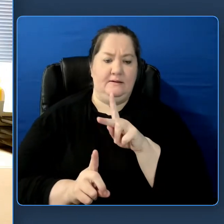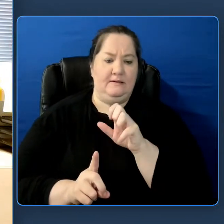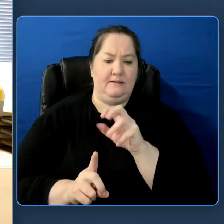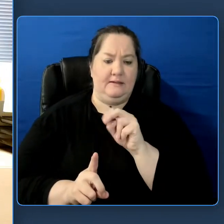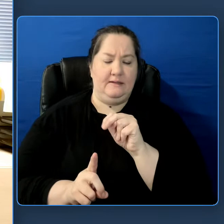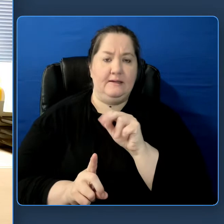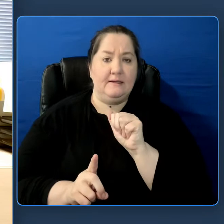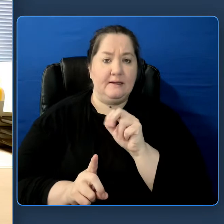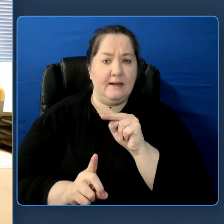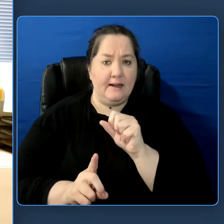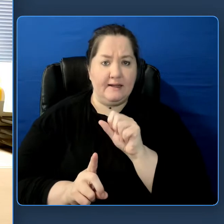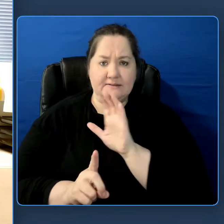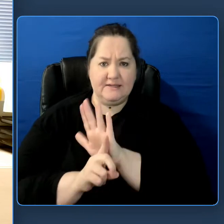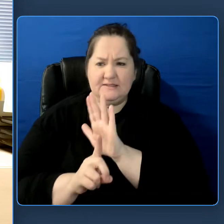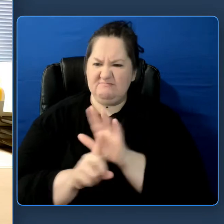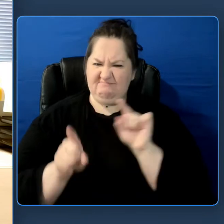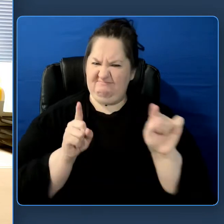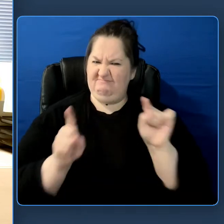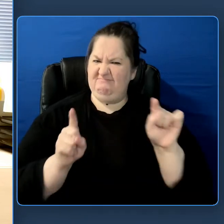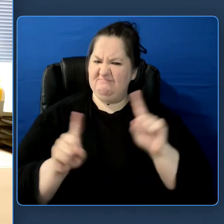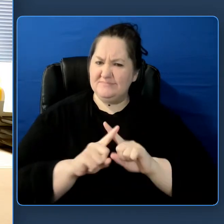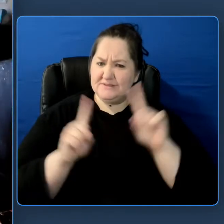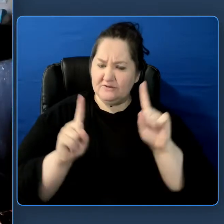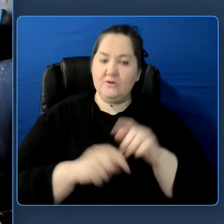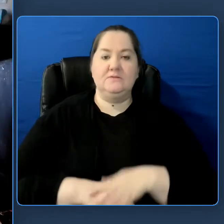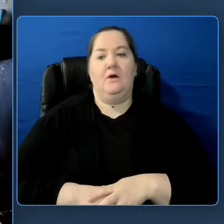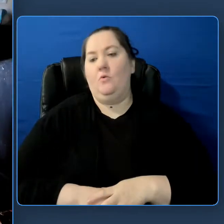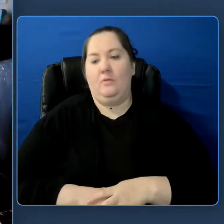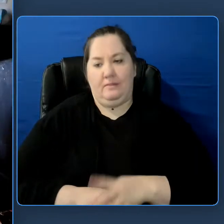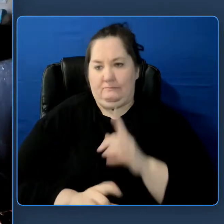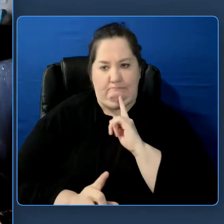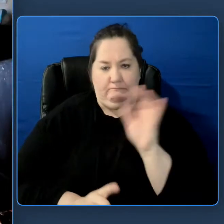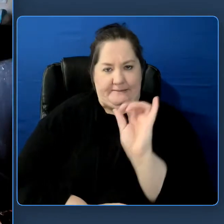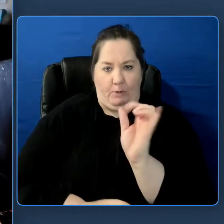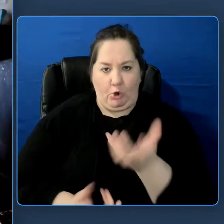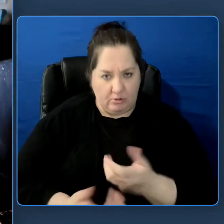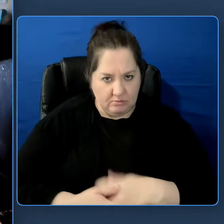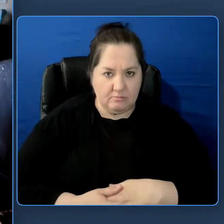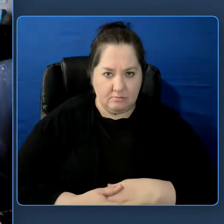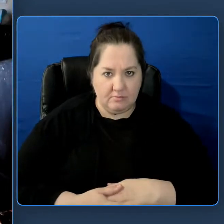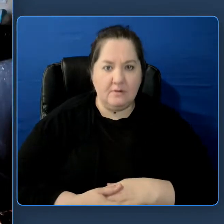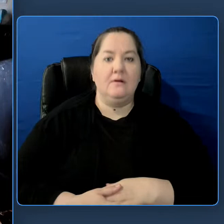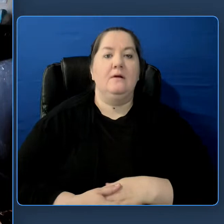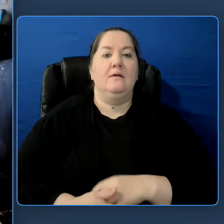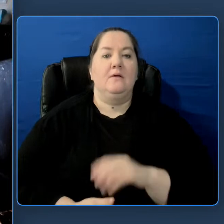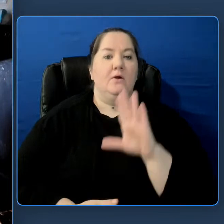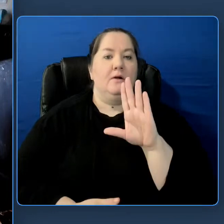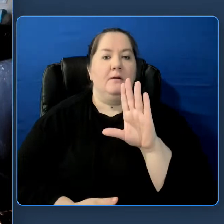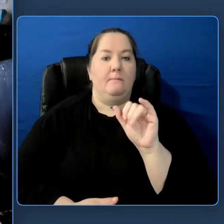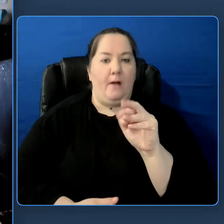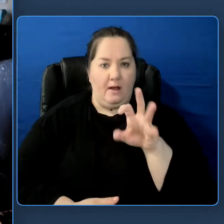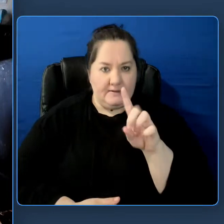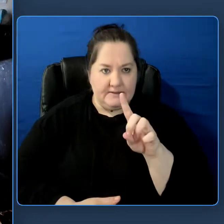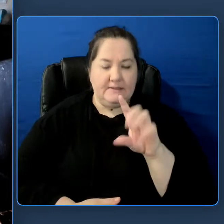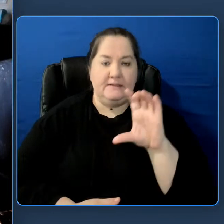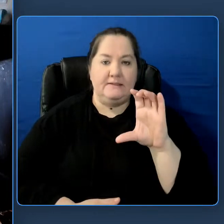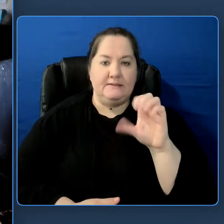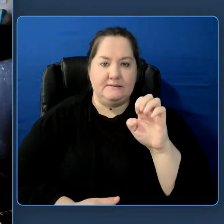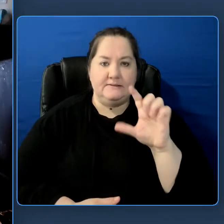quick 30-second of what the difference of the two of them are? They're very, very similar. They're both bonded cellular devices, and so they